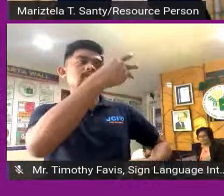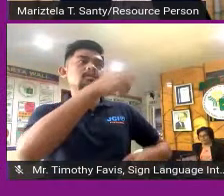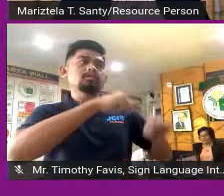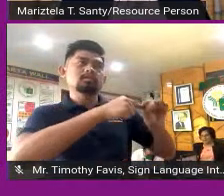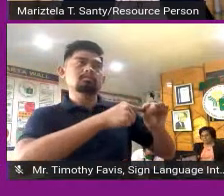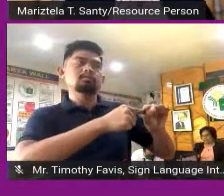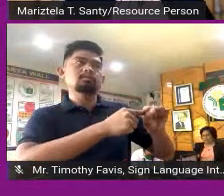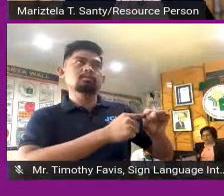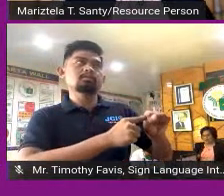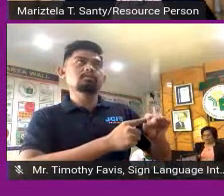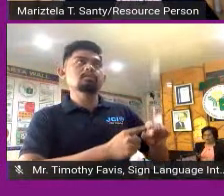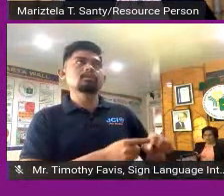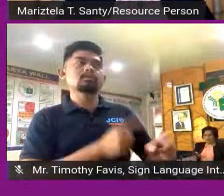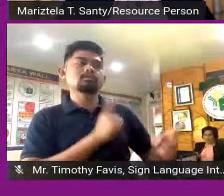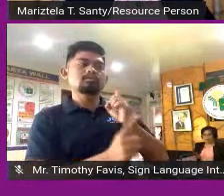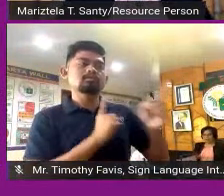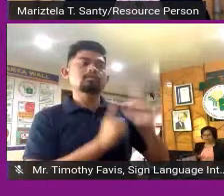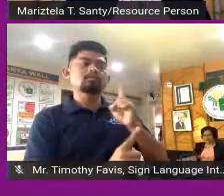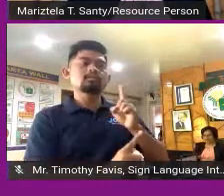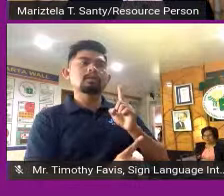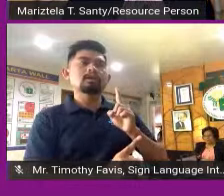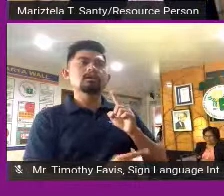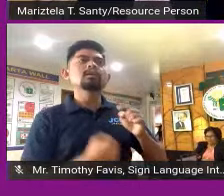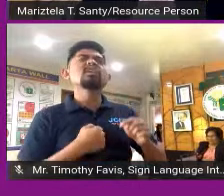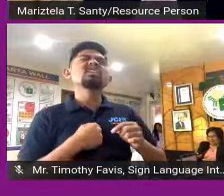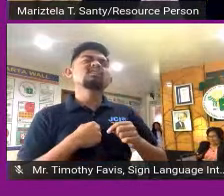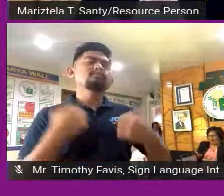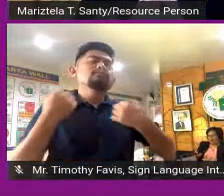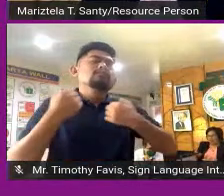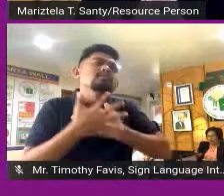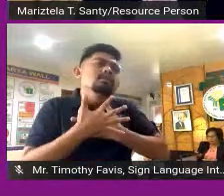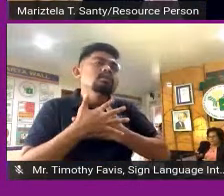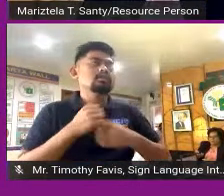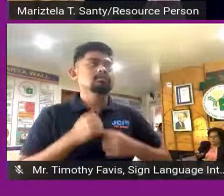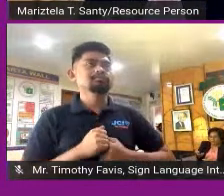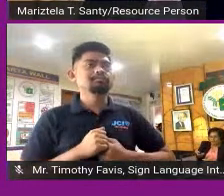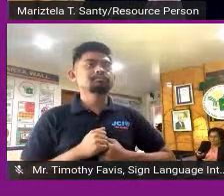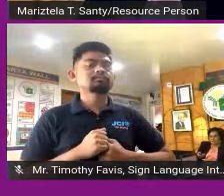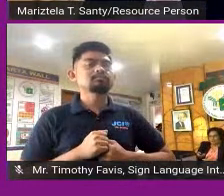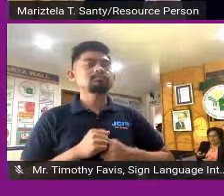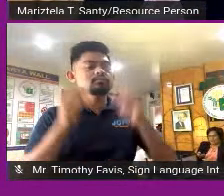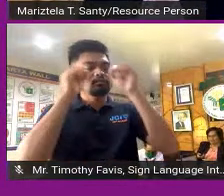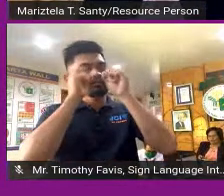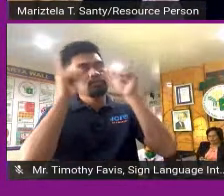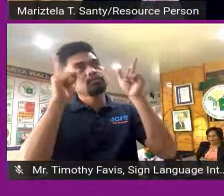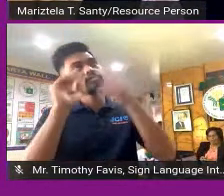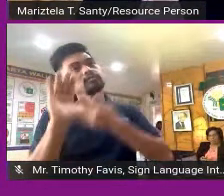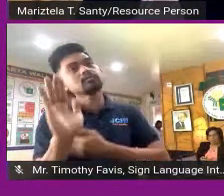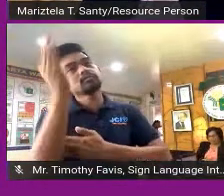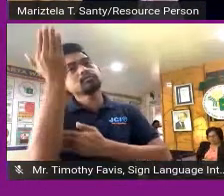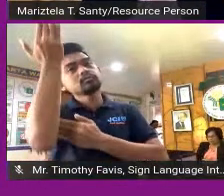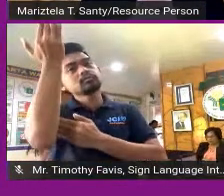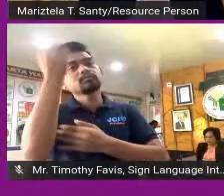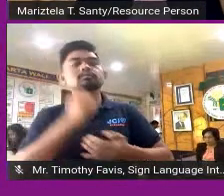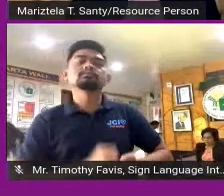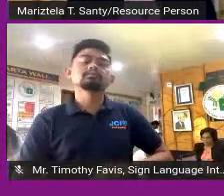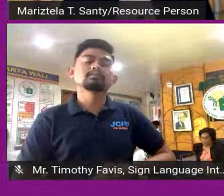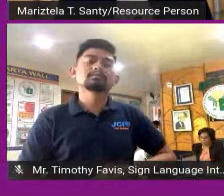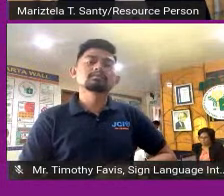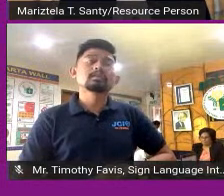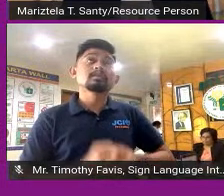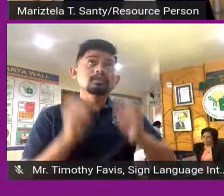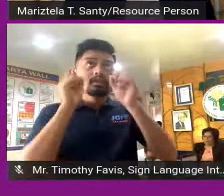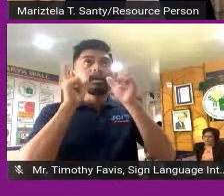seemed like a nightmare. I couldn't believe it was real. I woke up this morning sore and bruised all